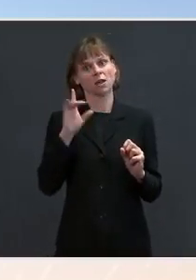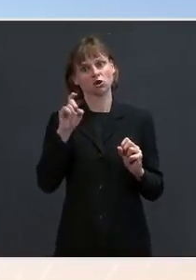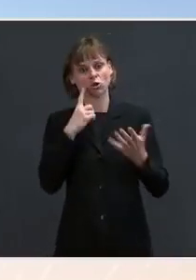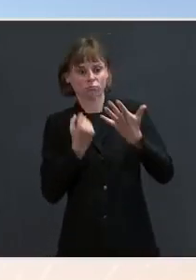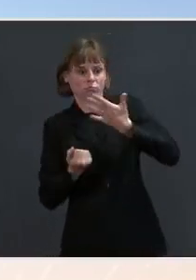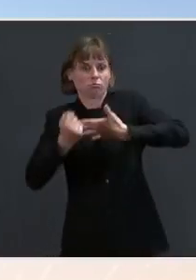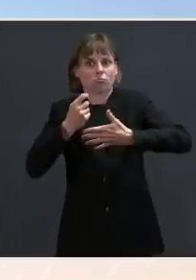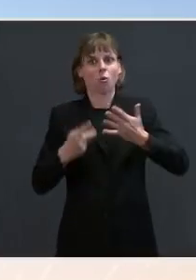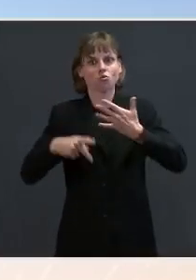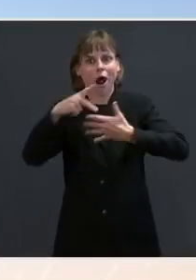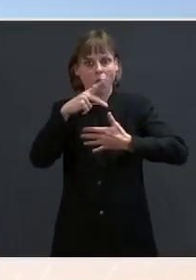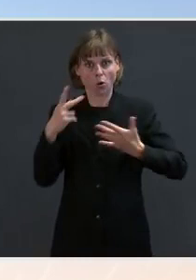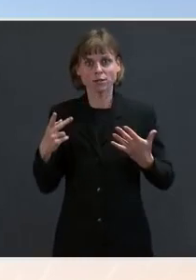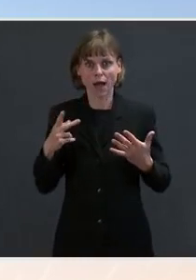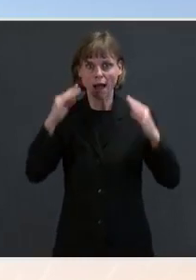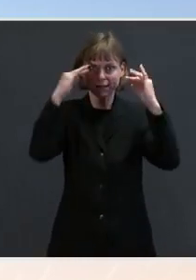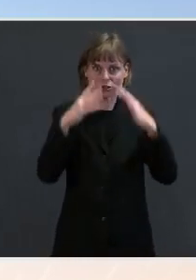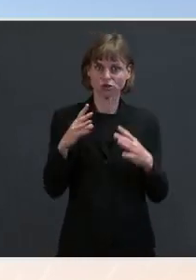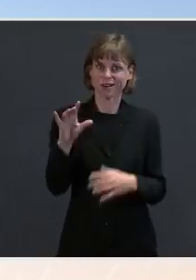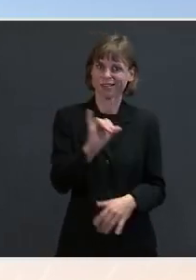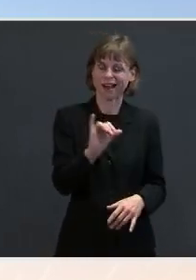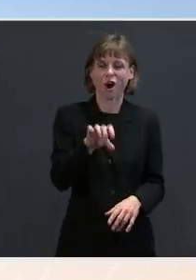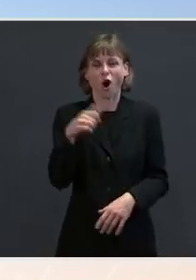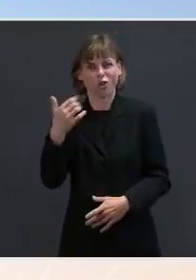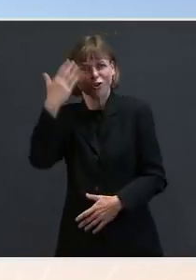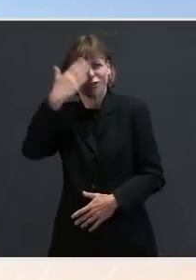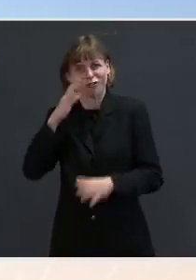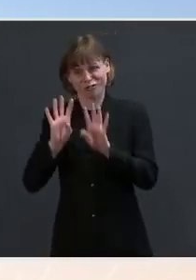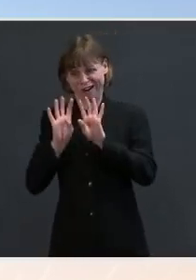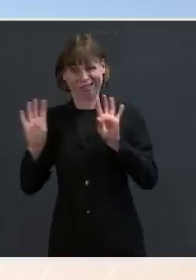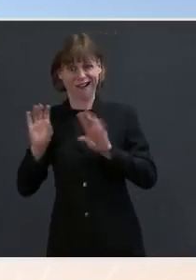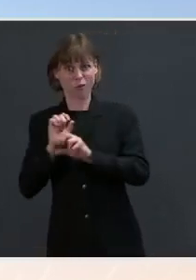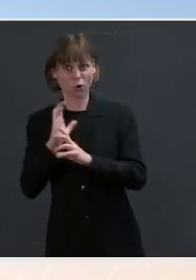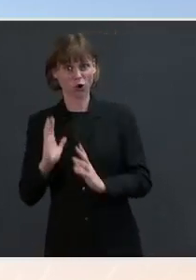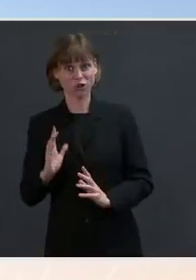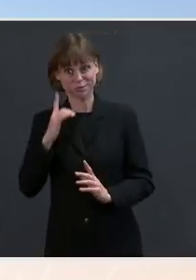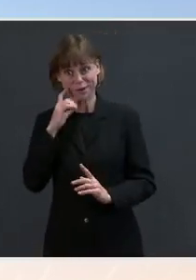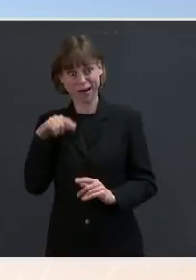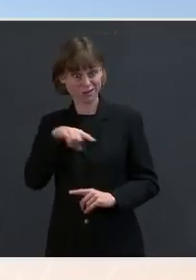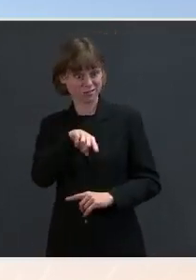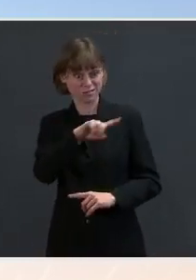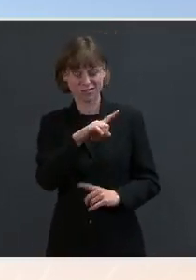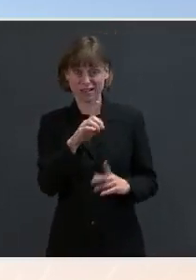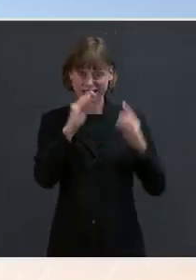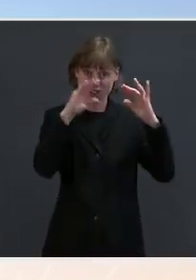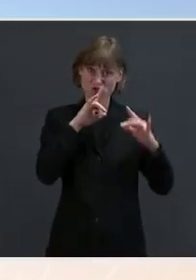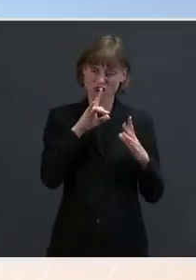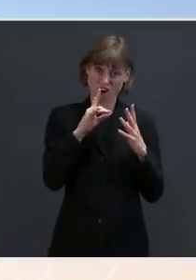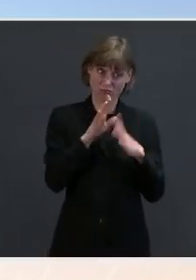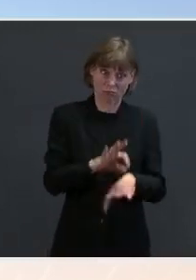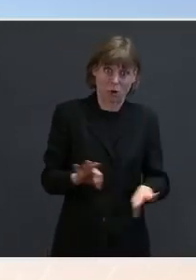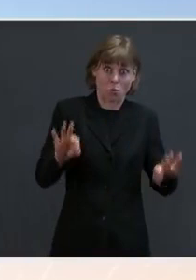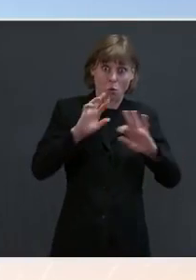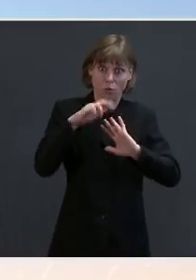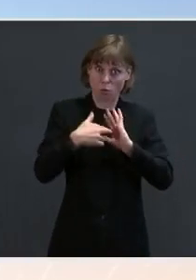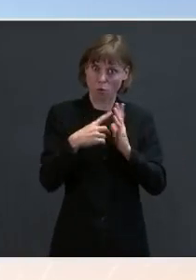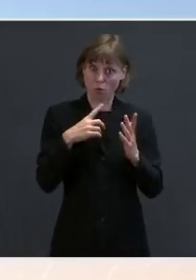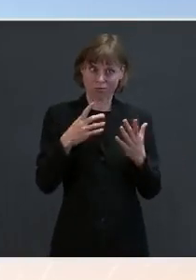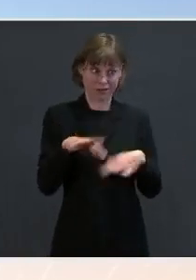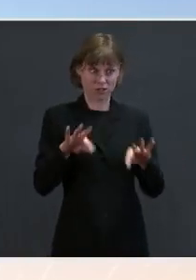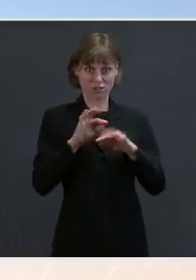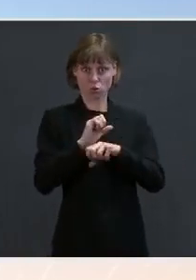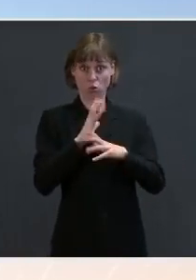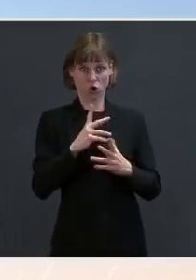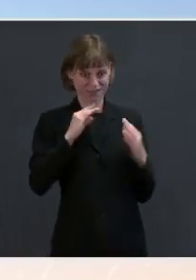as many other frontline workers are, because they are playing a vital role, a role as essential workers, teaching